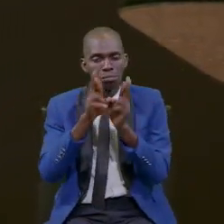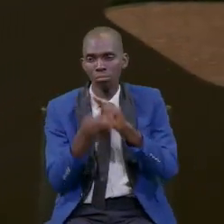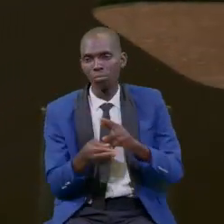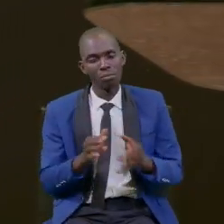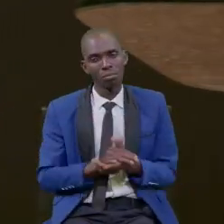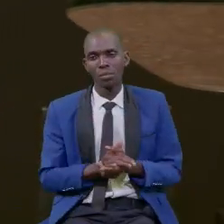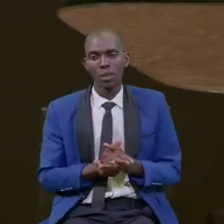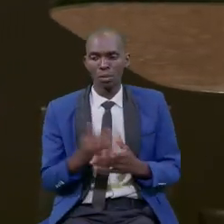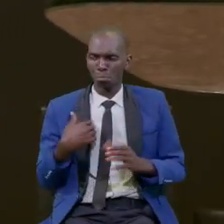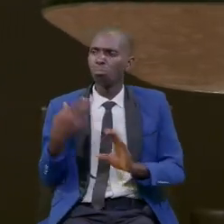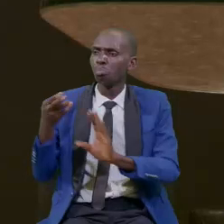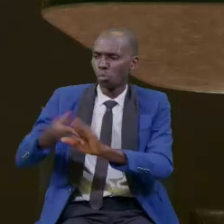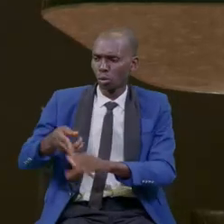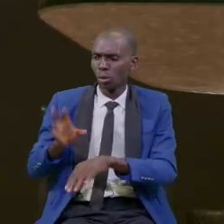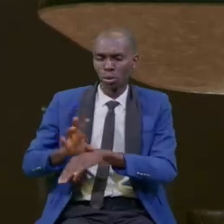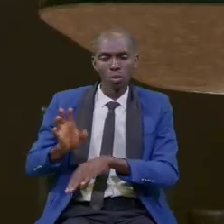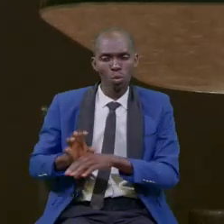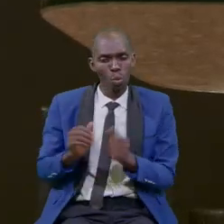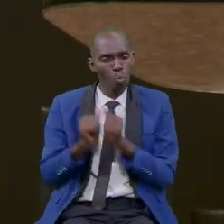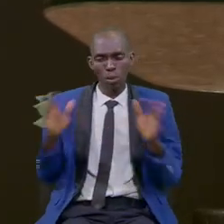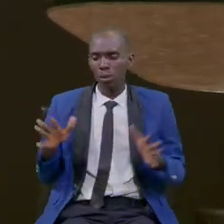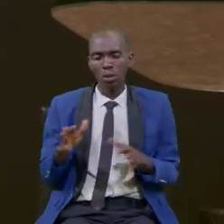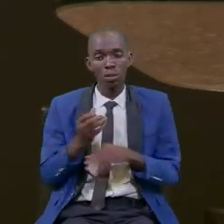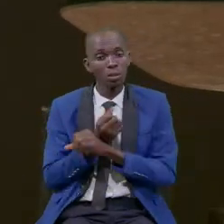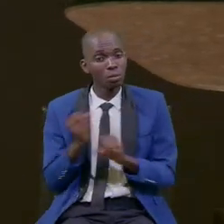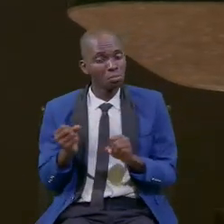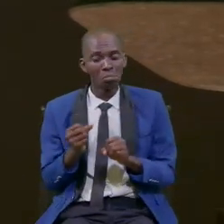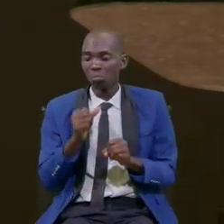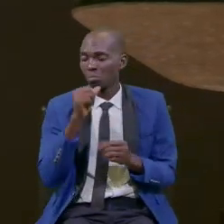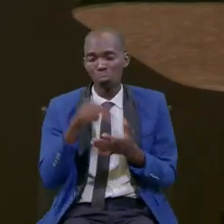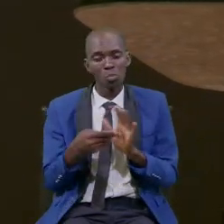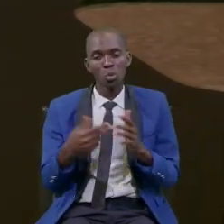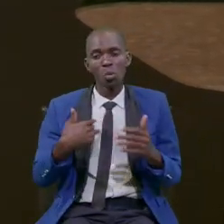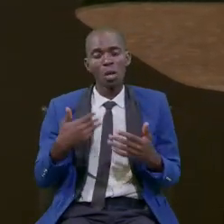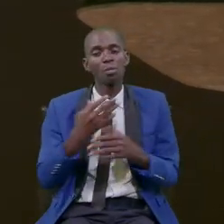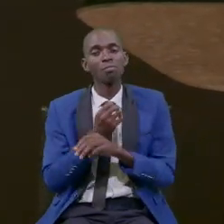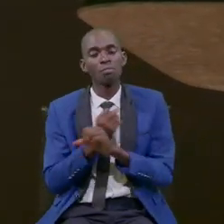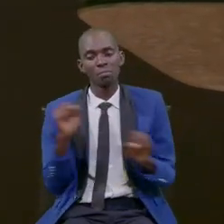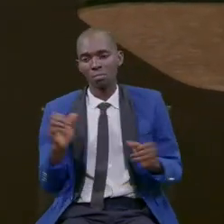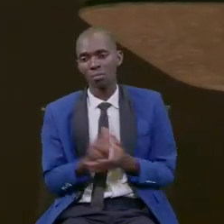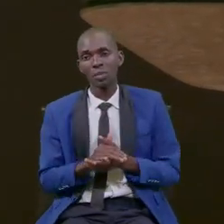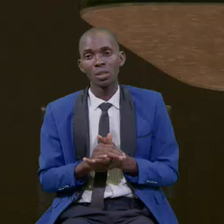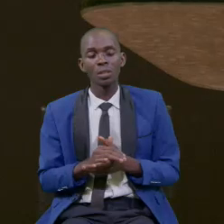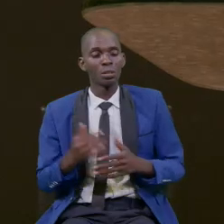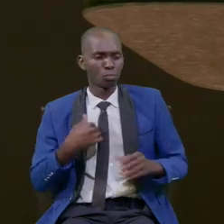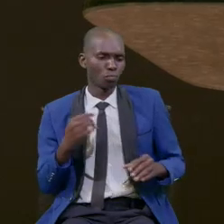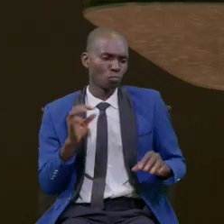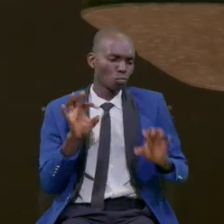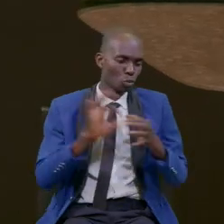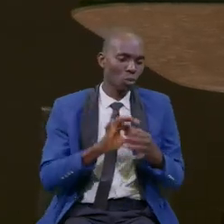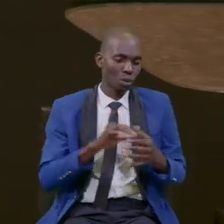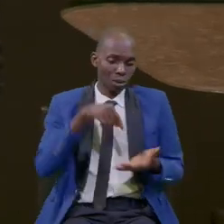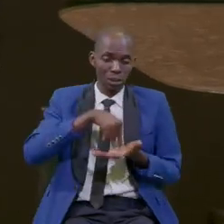joining a church, there's no salvation there. Joining our church, there's no salvation